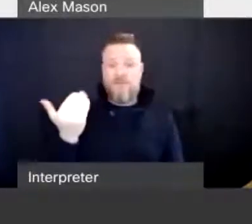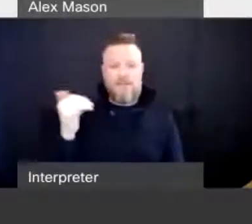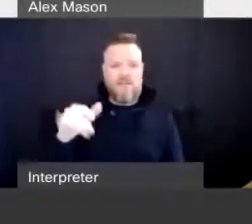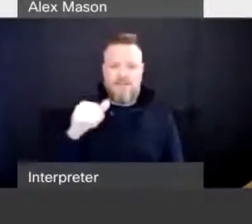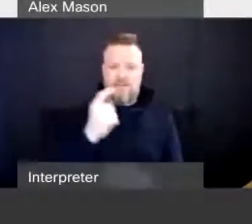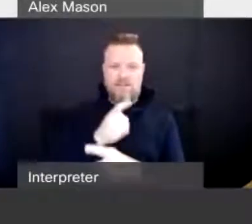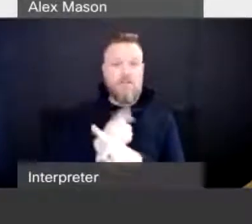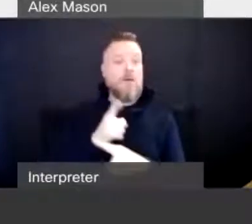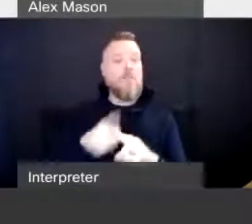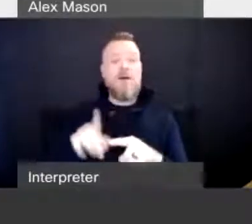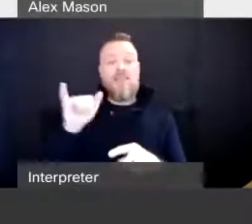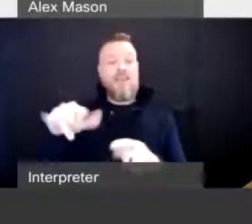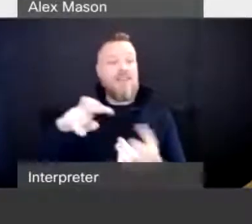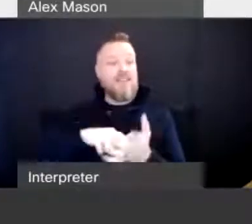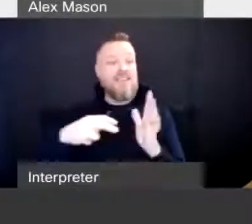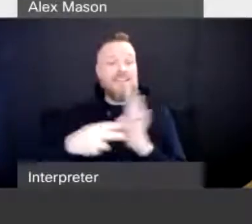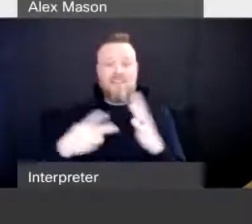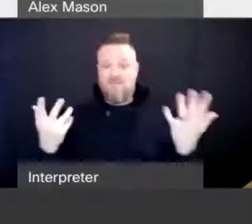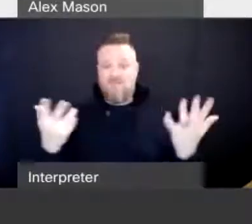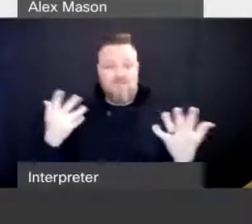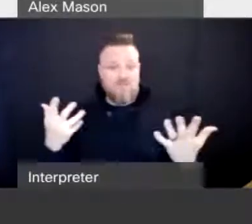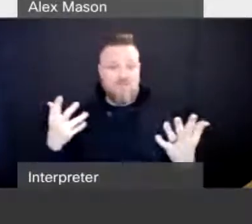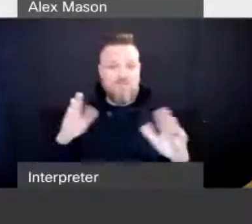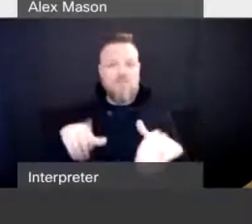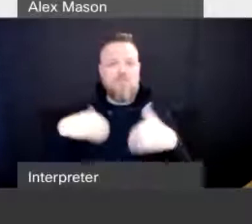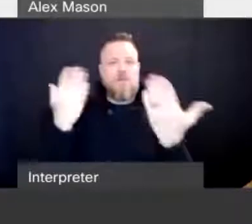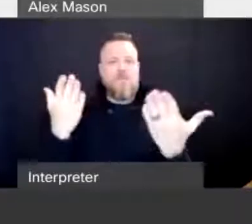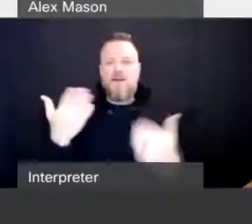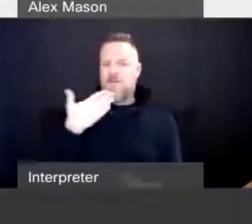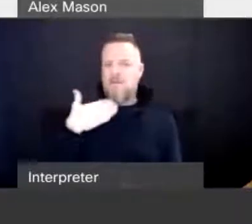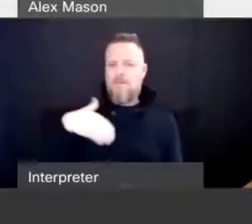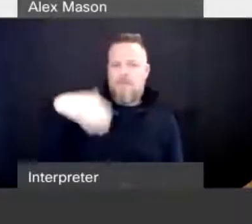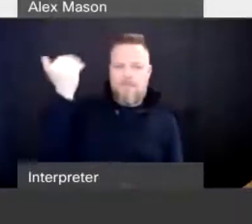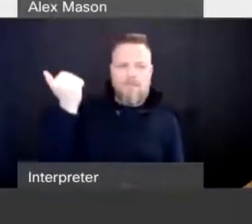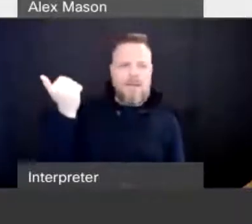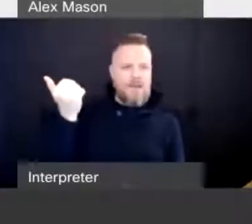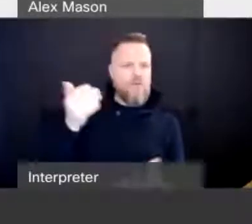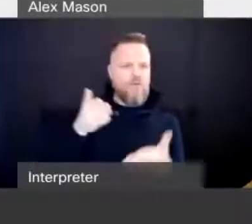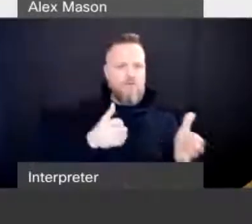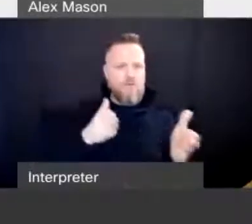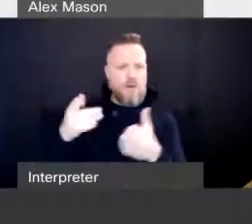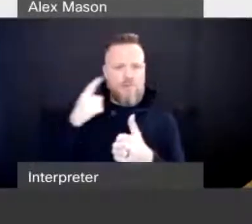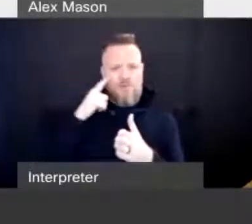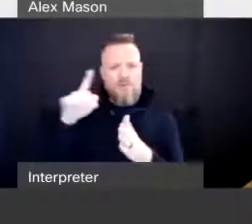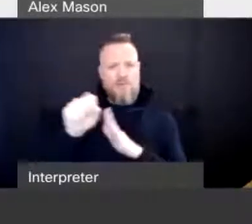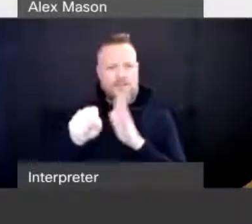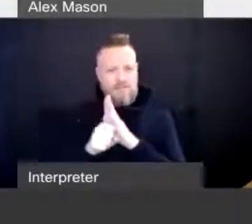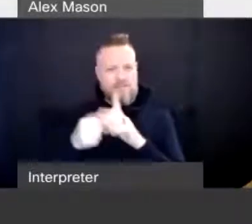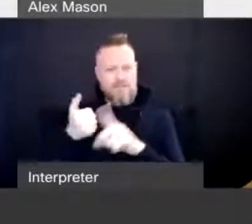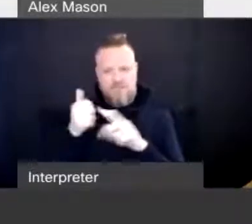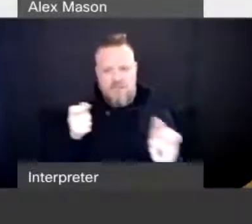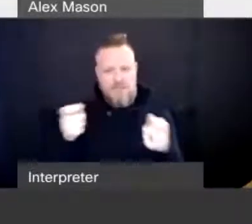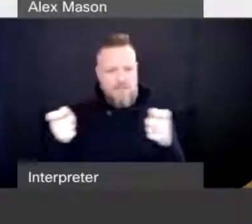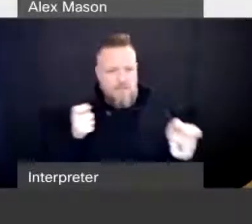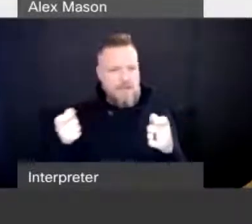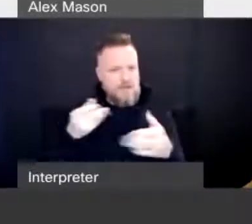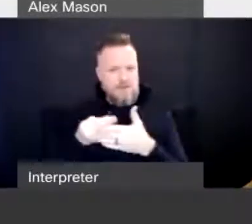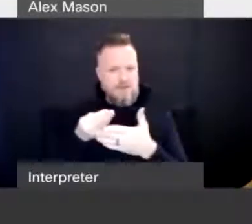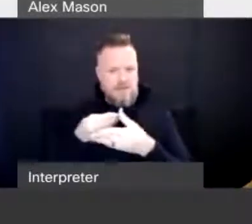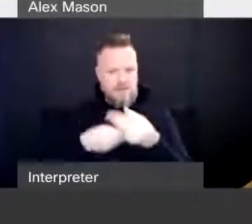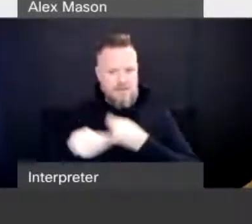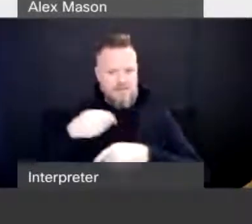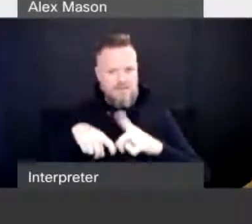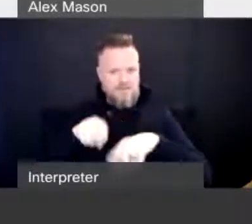intent was to provide a better way for the state to manage the budget related to capital improvement state